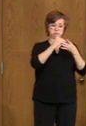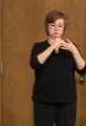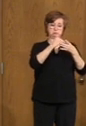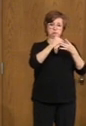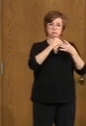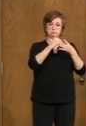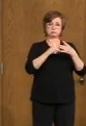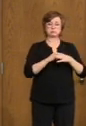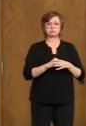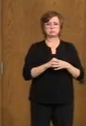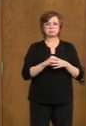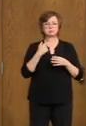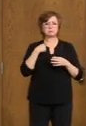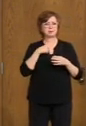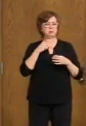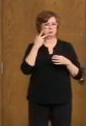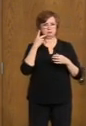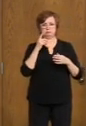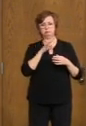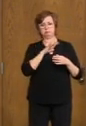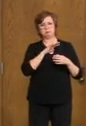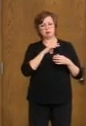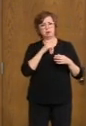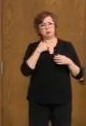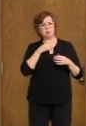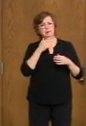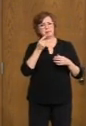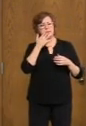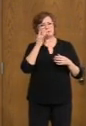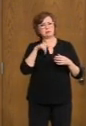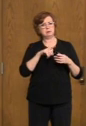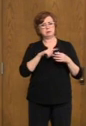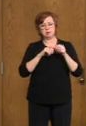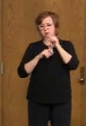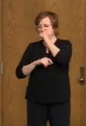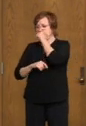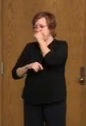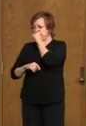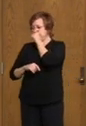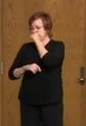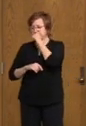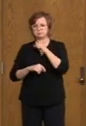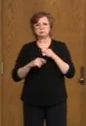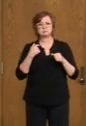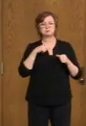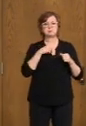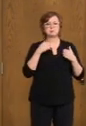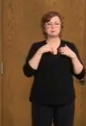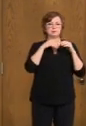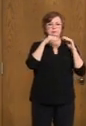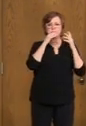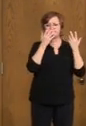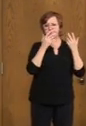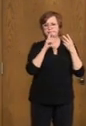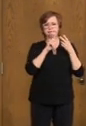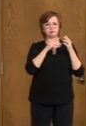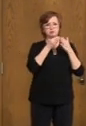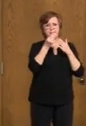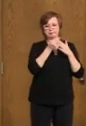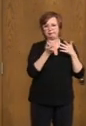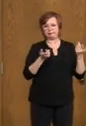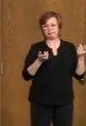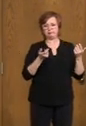in Saskatchewan. We have a large geography. Even our indoor places, whether it's retail or other settings, they are